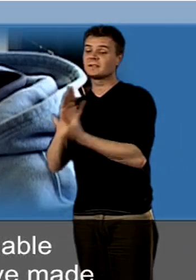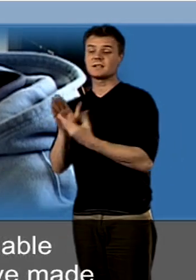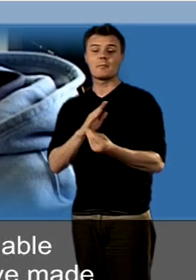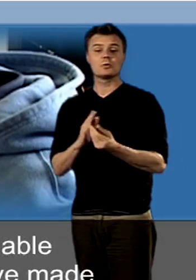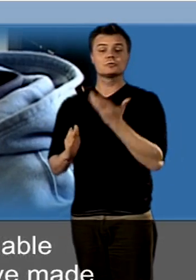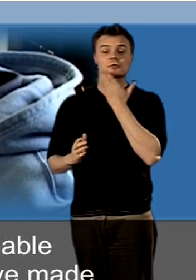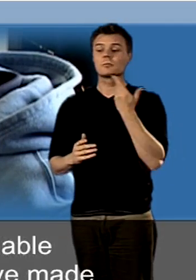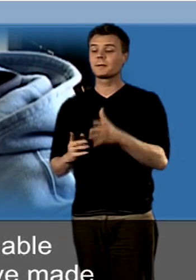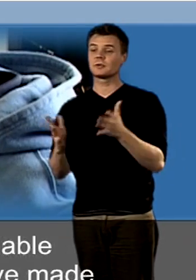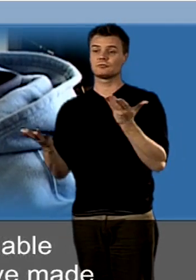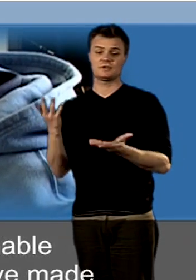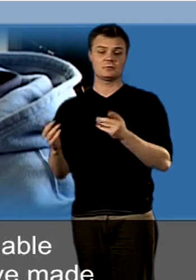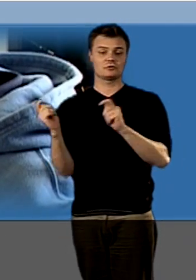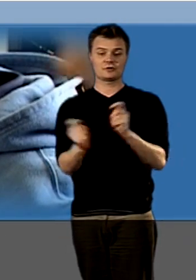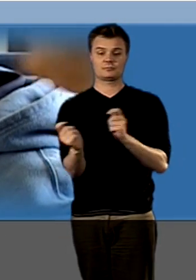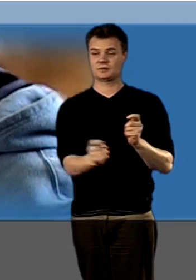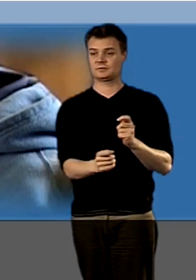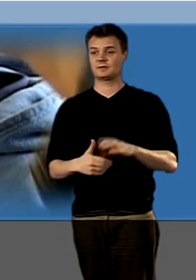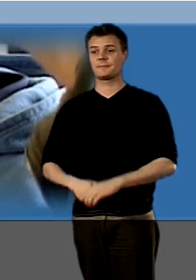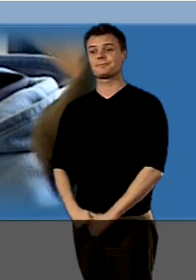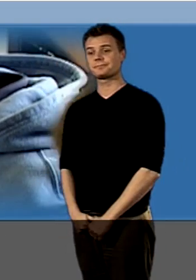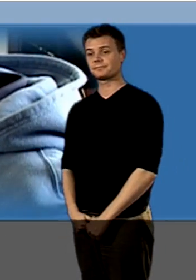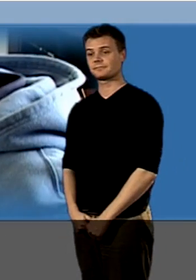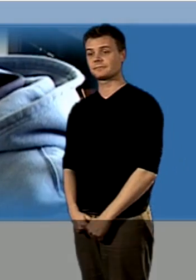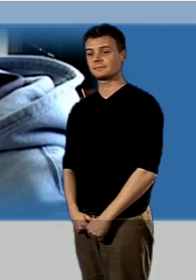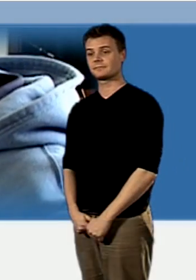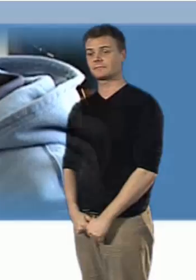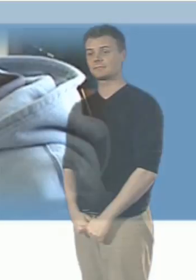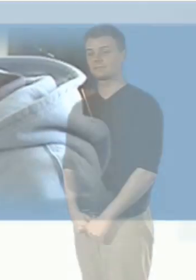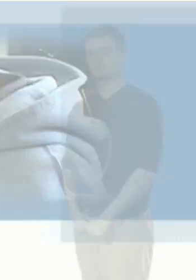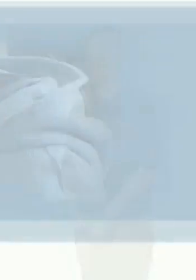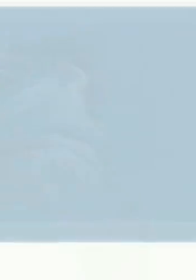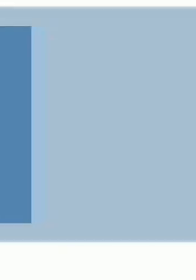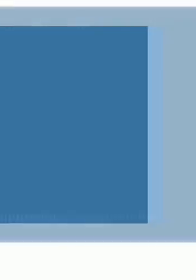following clips illustrate reasonable adjustments that some schools have made following this process.